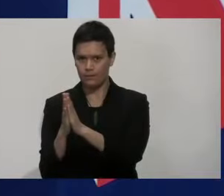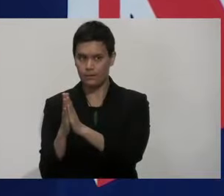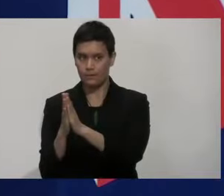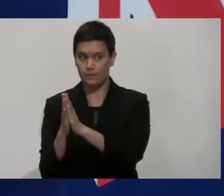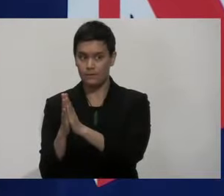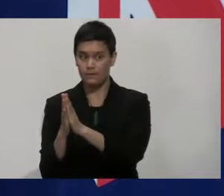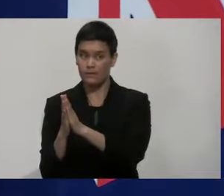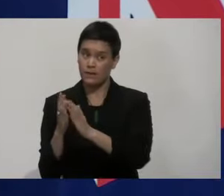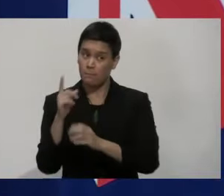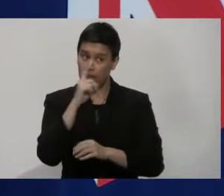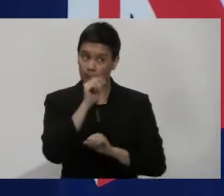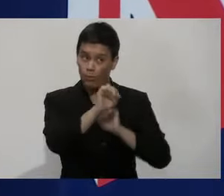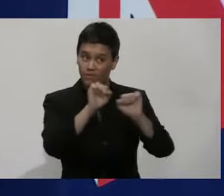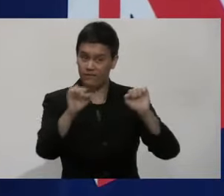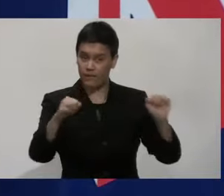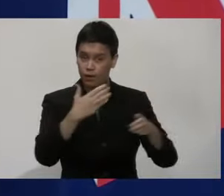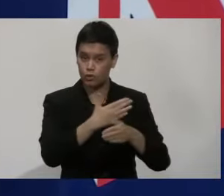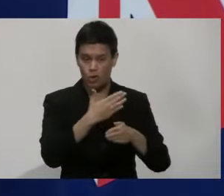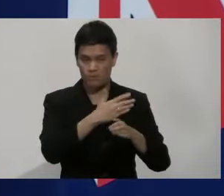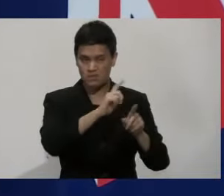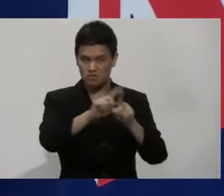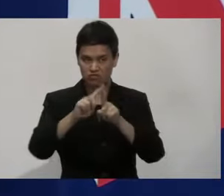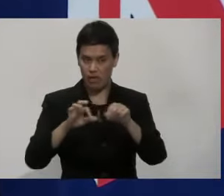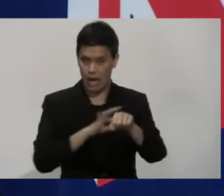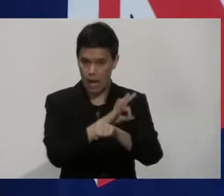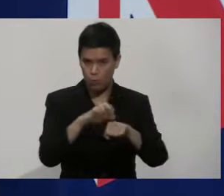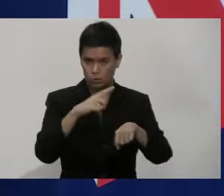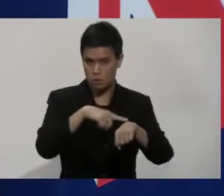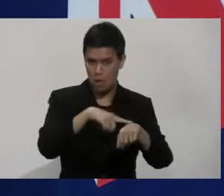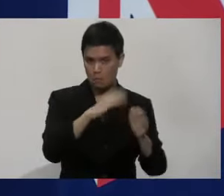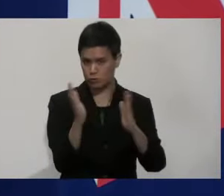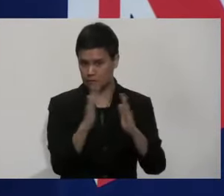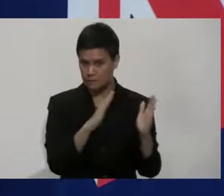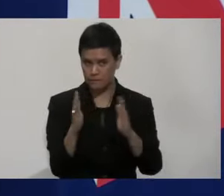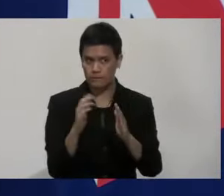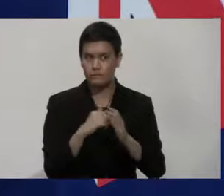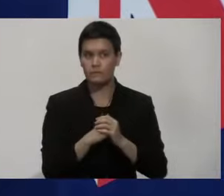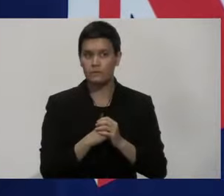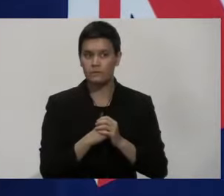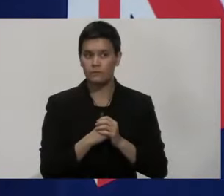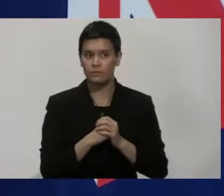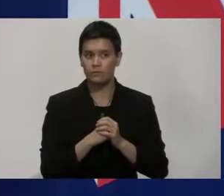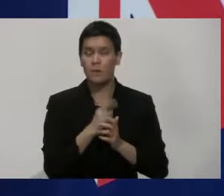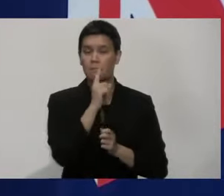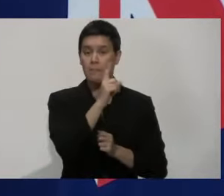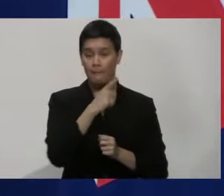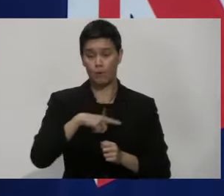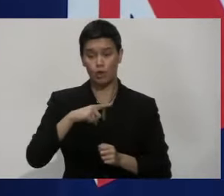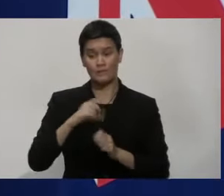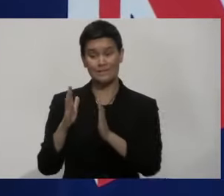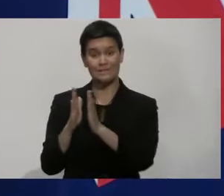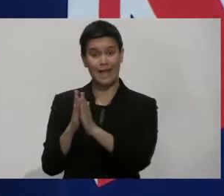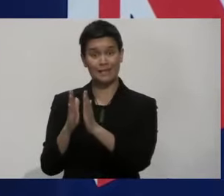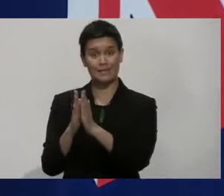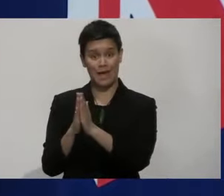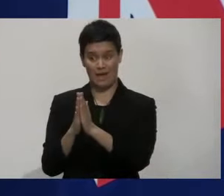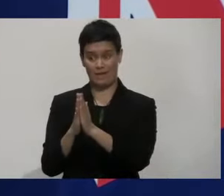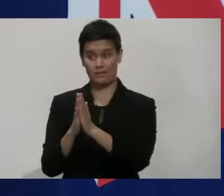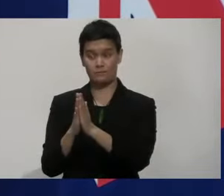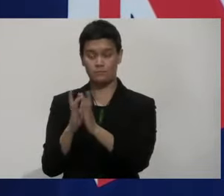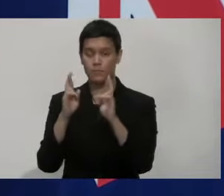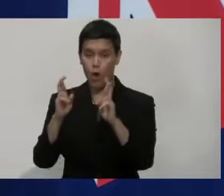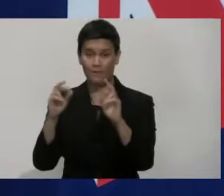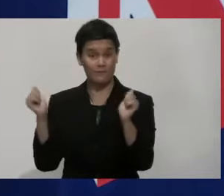that period. The decision has been made, if we extend beyond where we are now, yes, we come back, but with a Sunday lift, we are processing